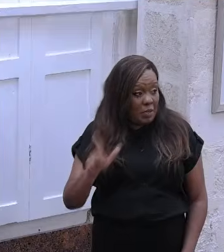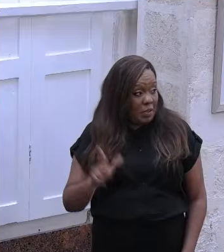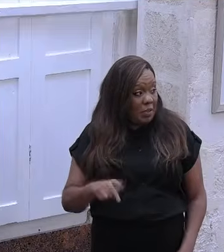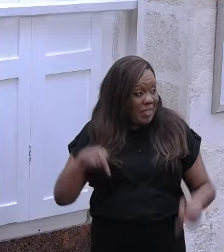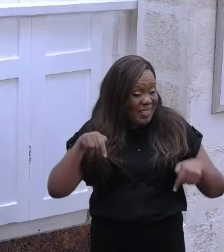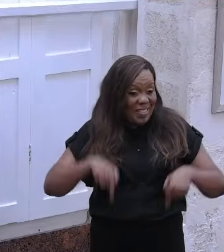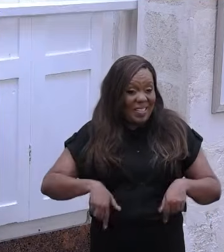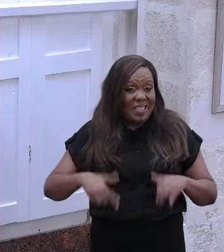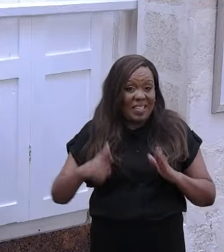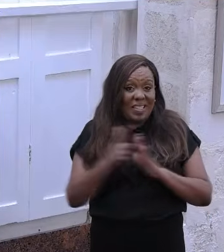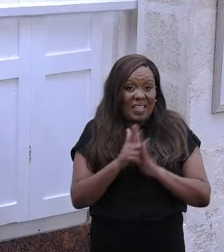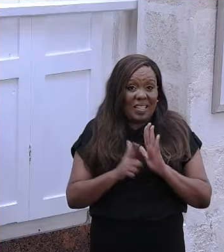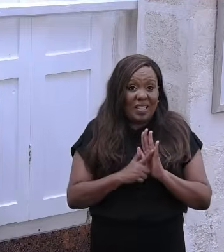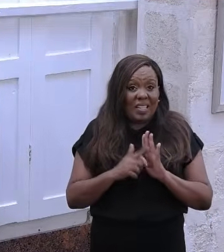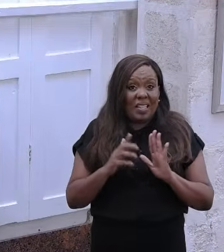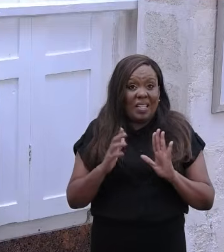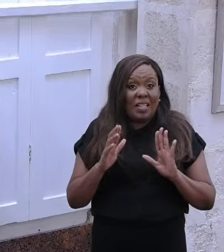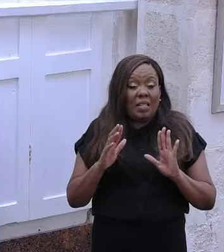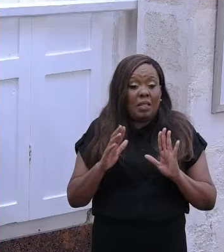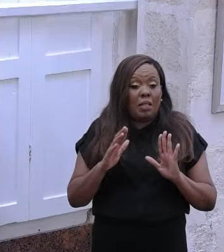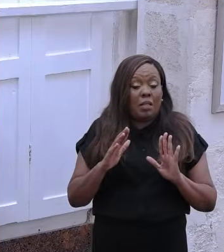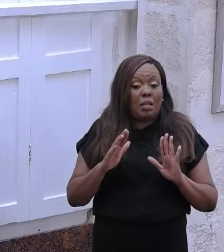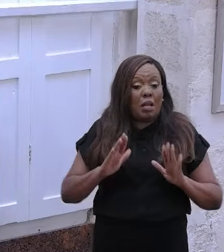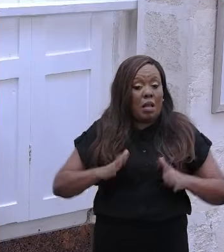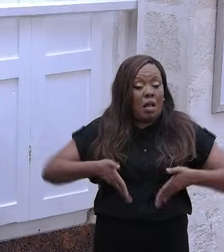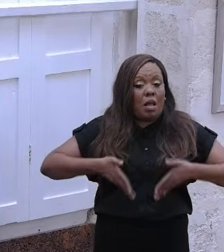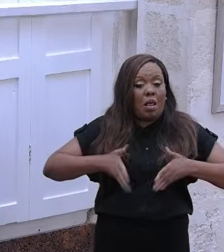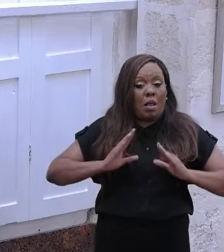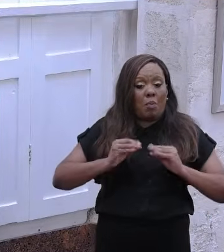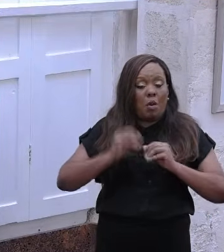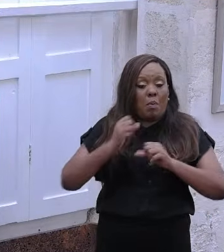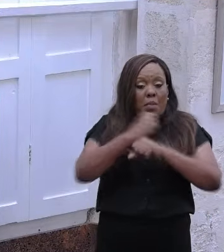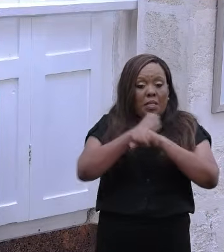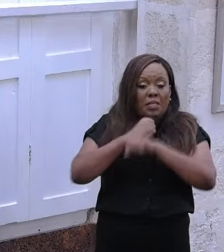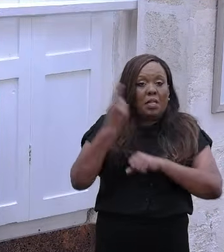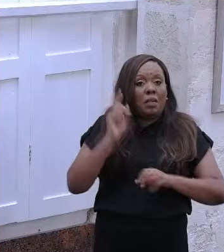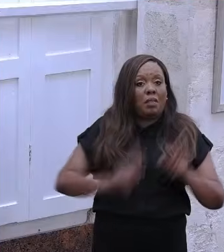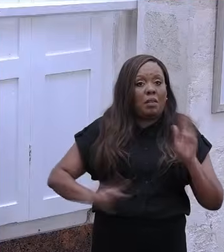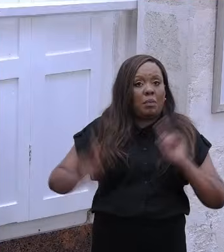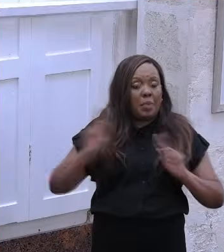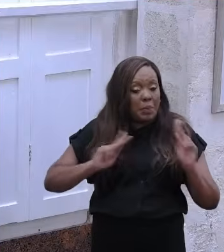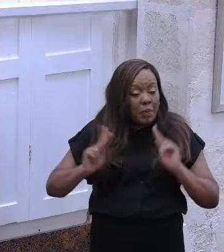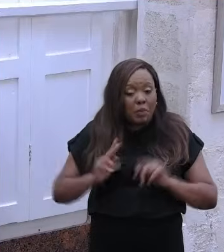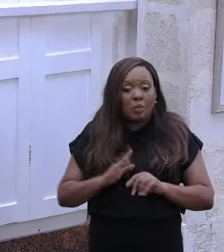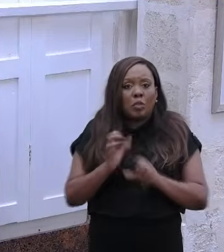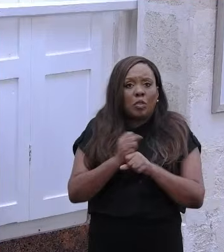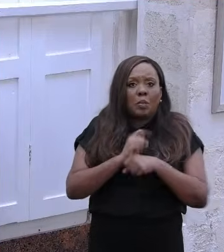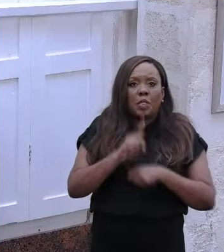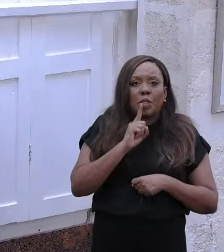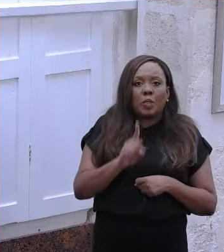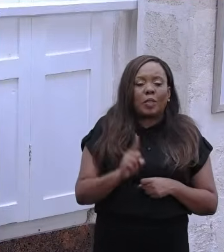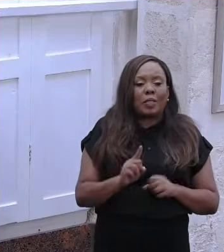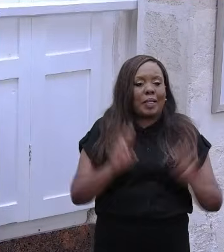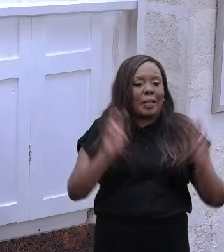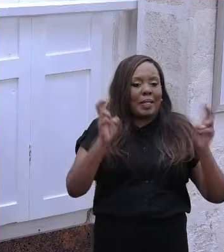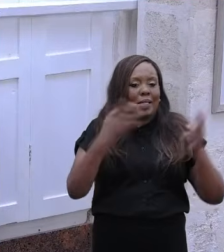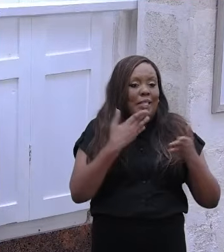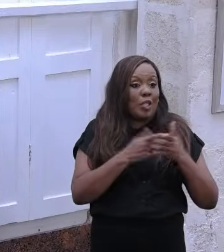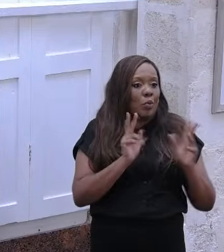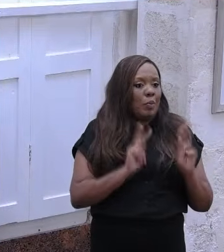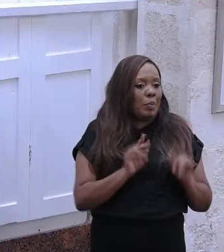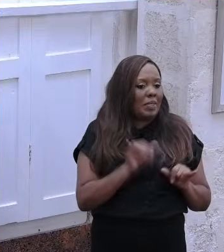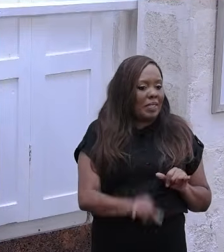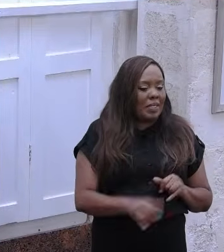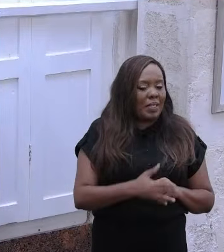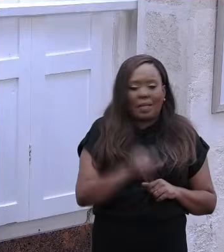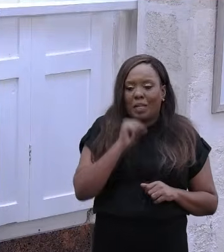bill, gives sufficient protection to those things that we want to ensure that we get the good ones and we do not get the